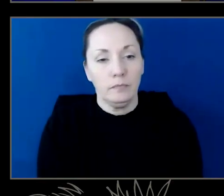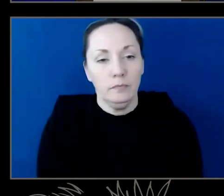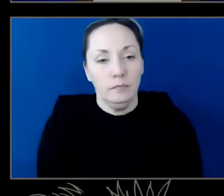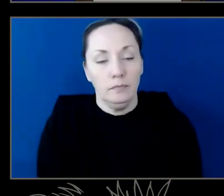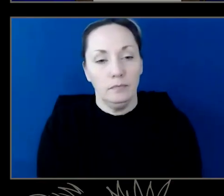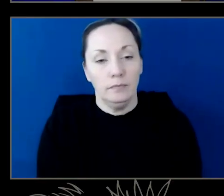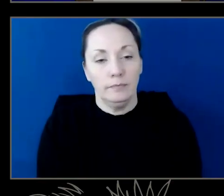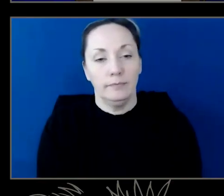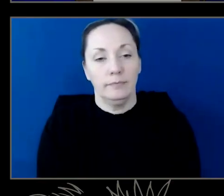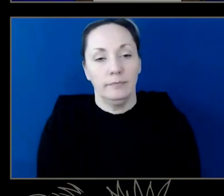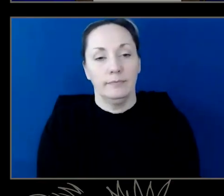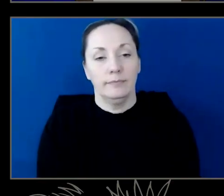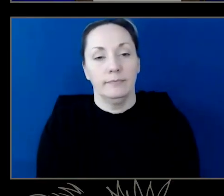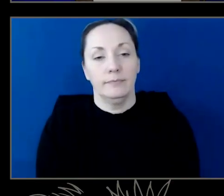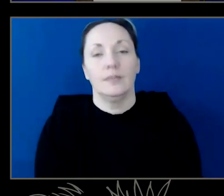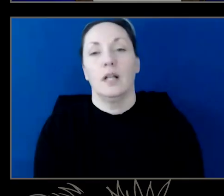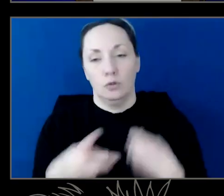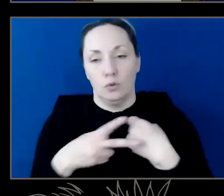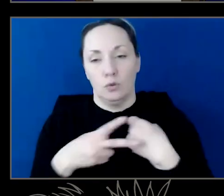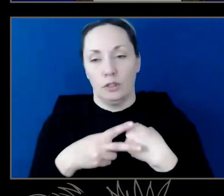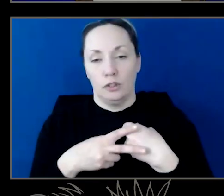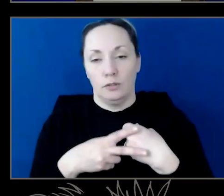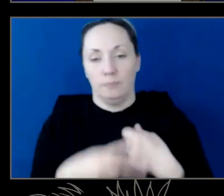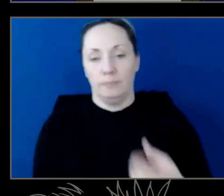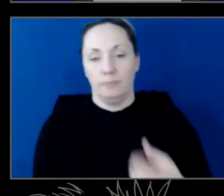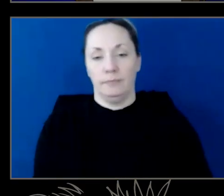Oh, storage.